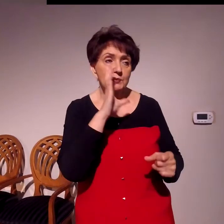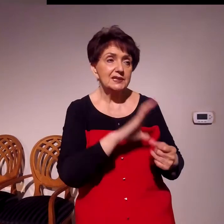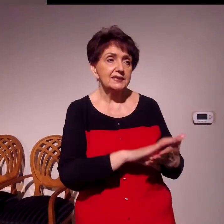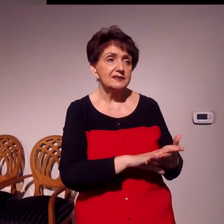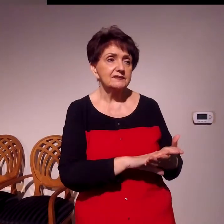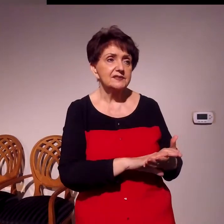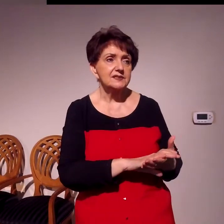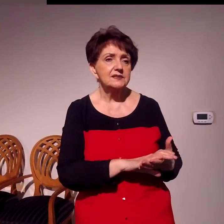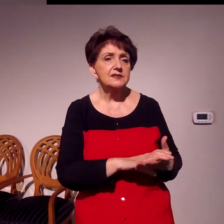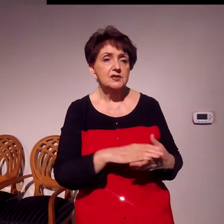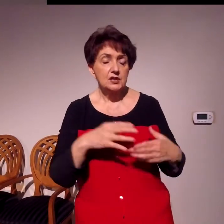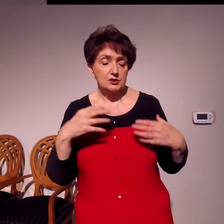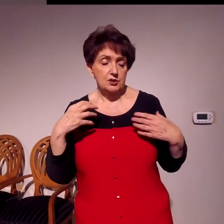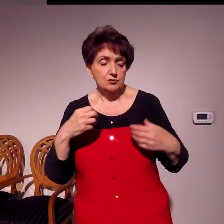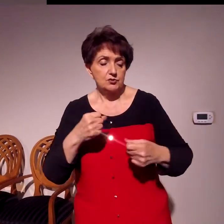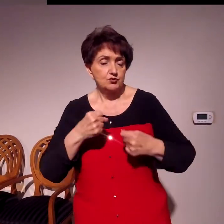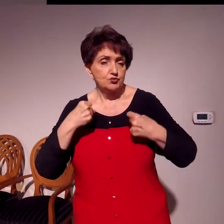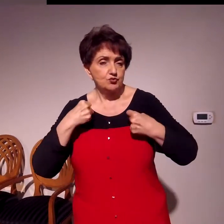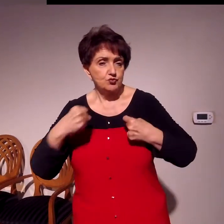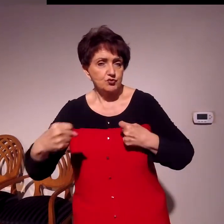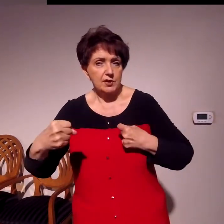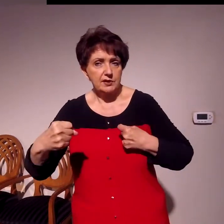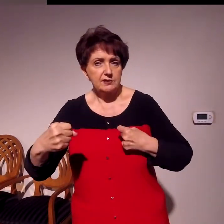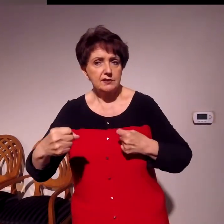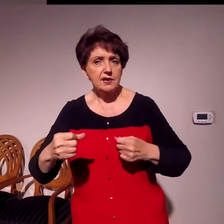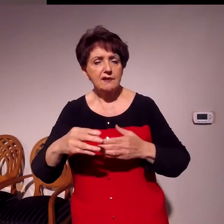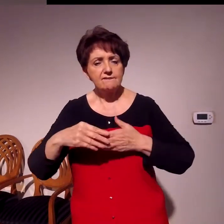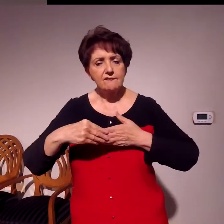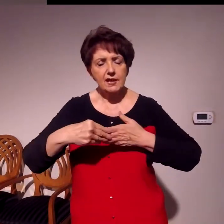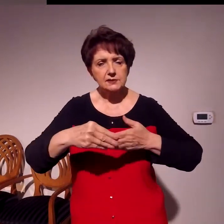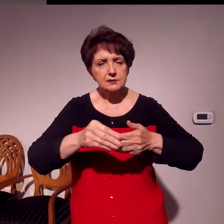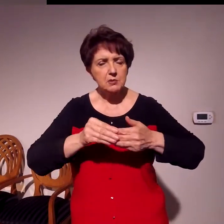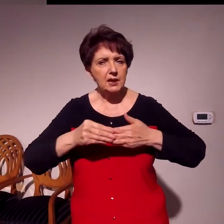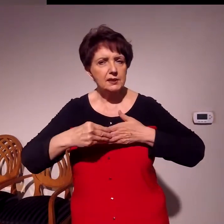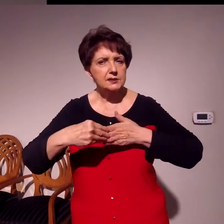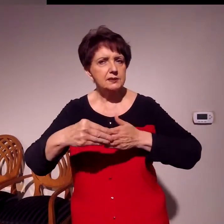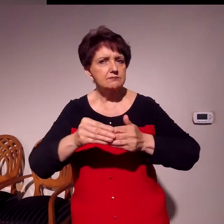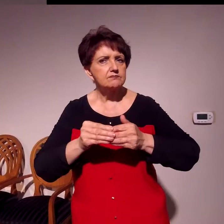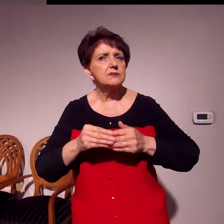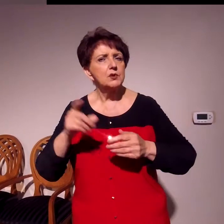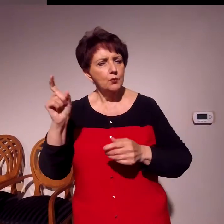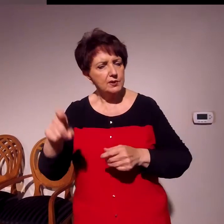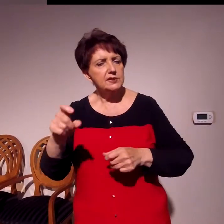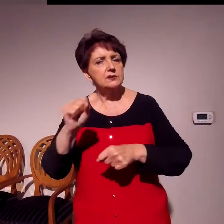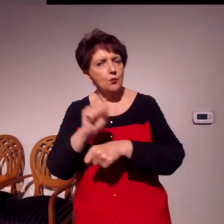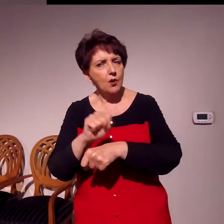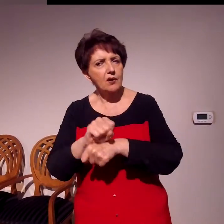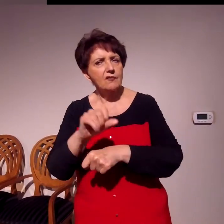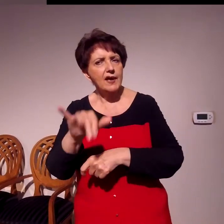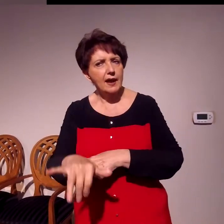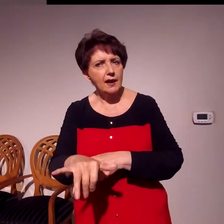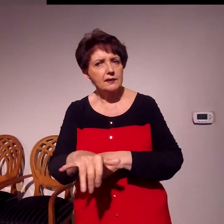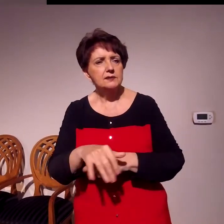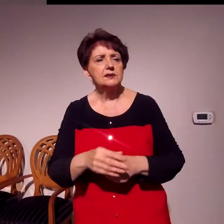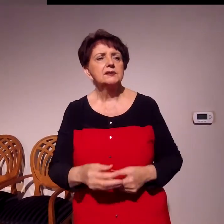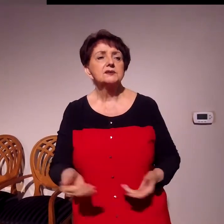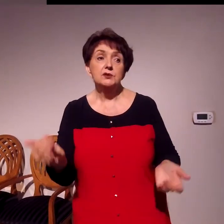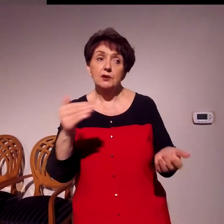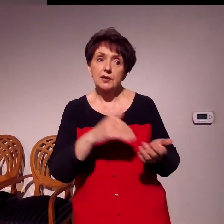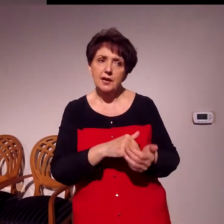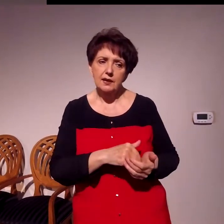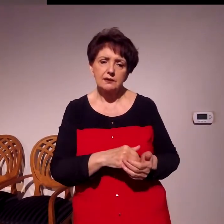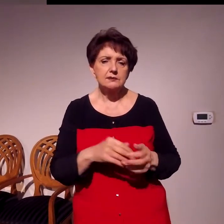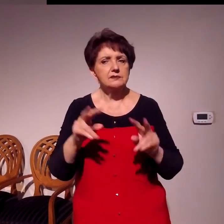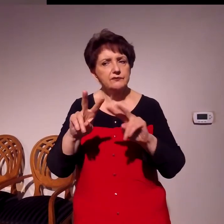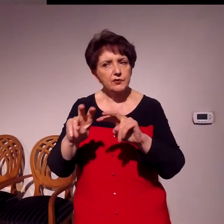and flexibility. We need to work on both our strength and our flexibility. And so again, as we examine